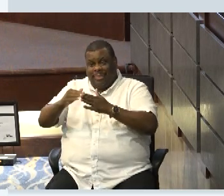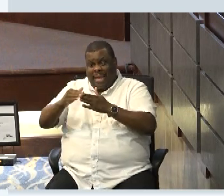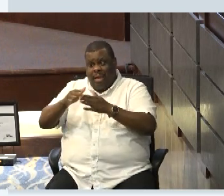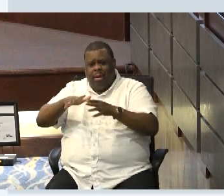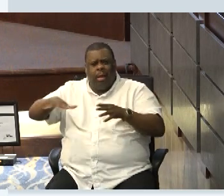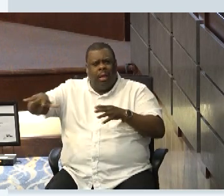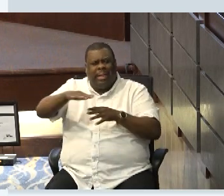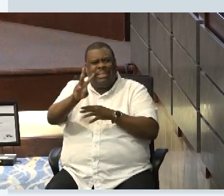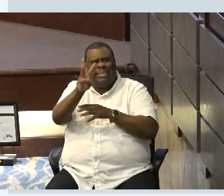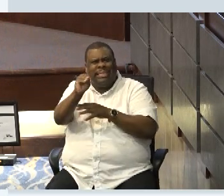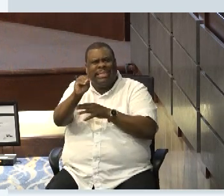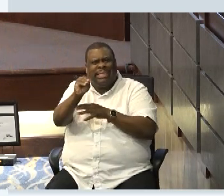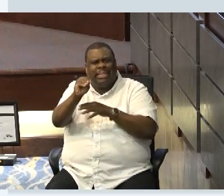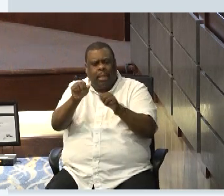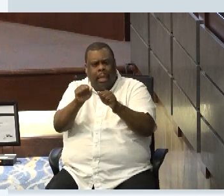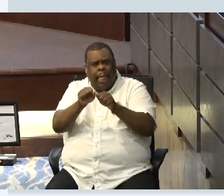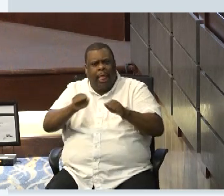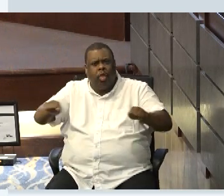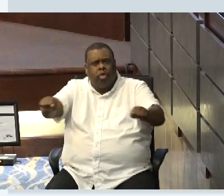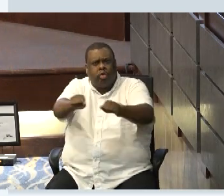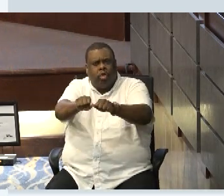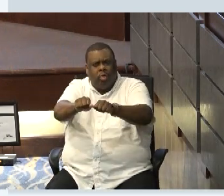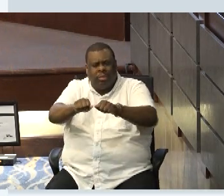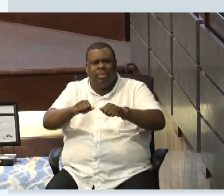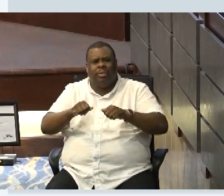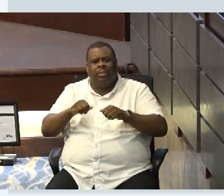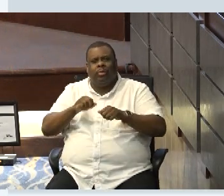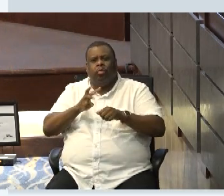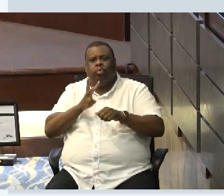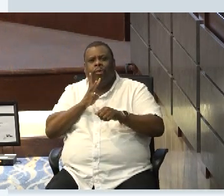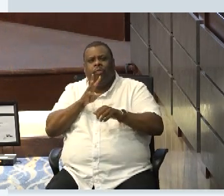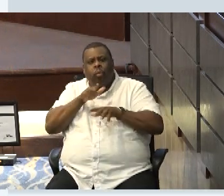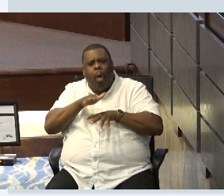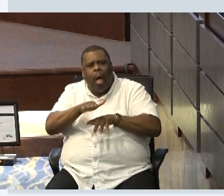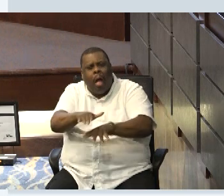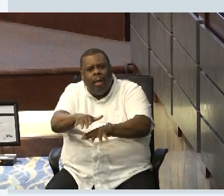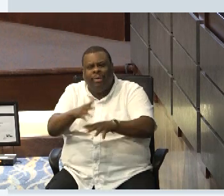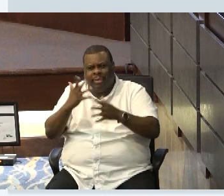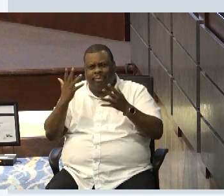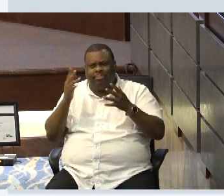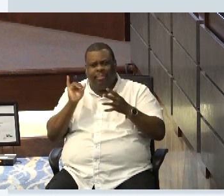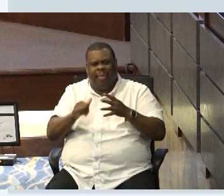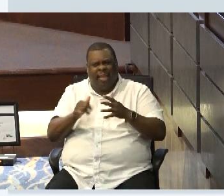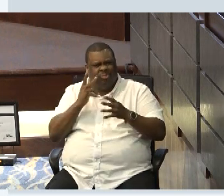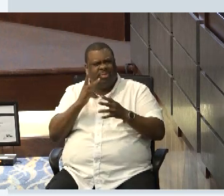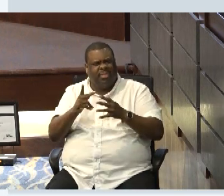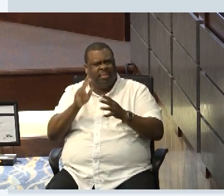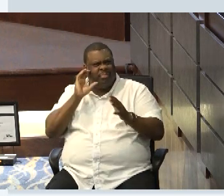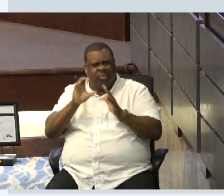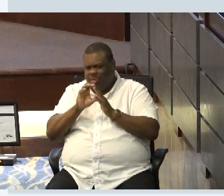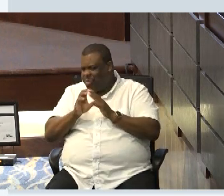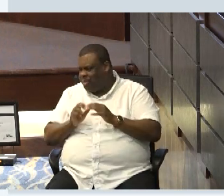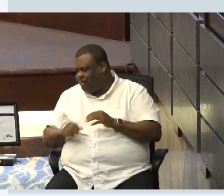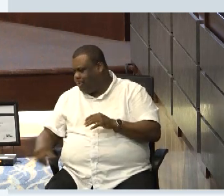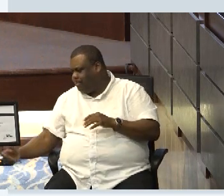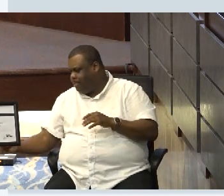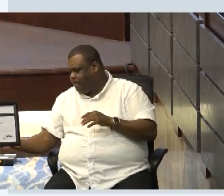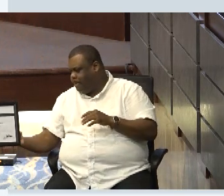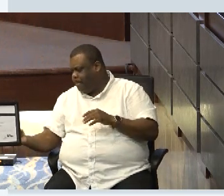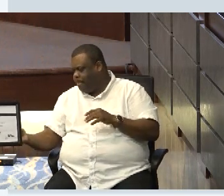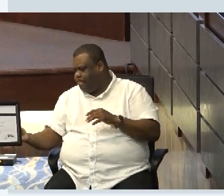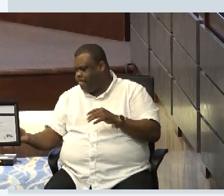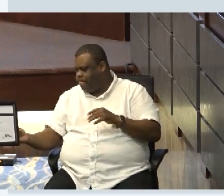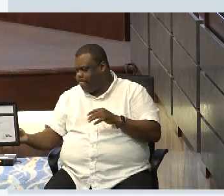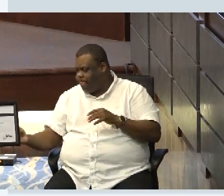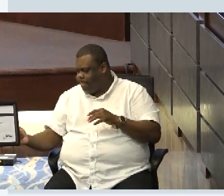riverfront views, great proximity to the river walk. This is prime real estate in Waco's core. We definitely